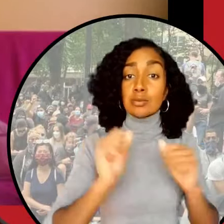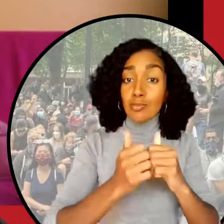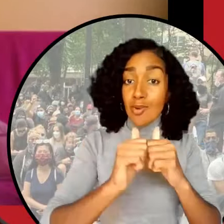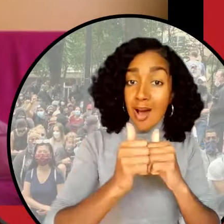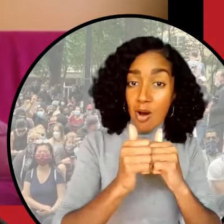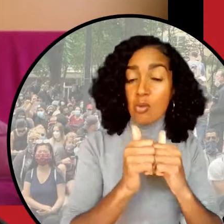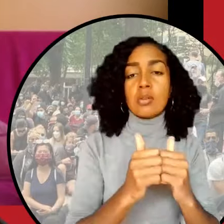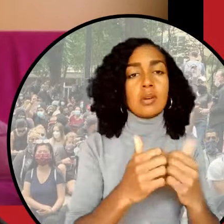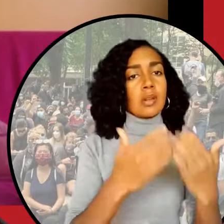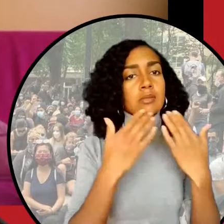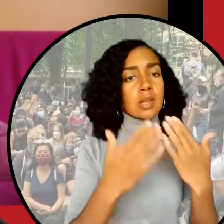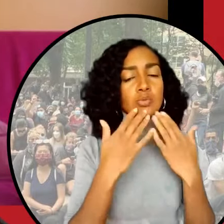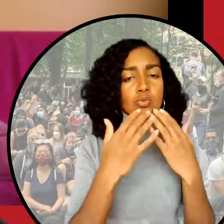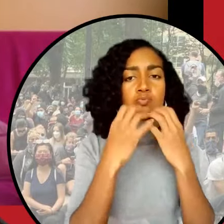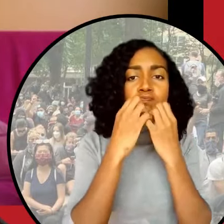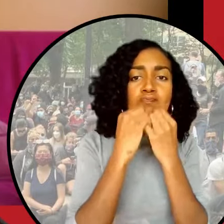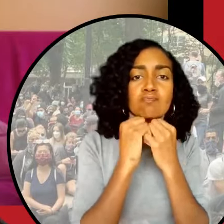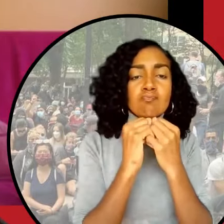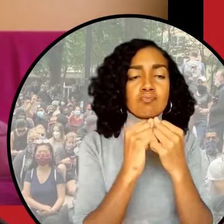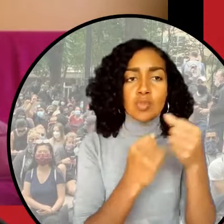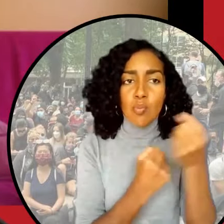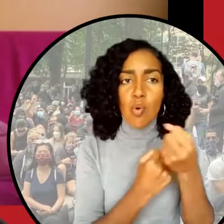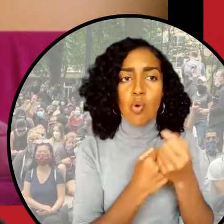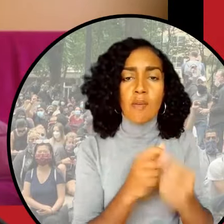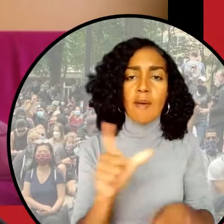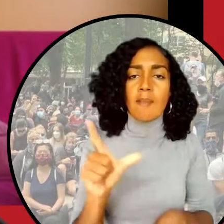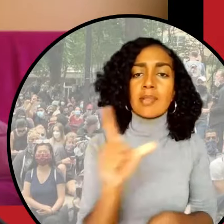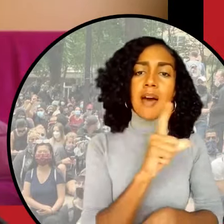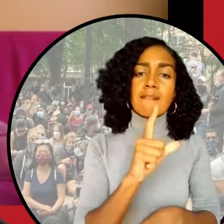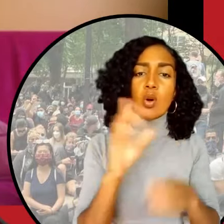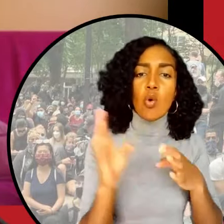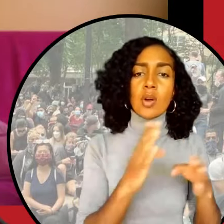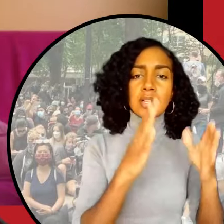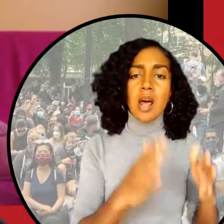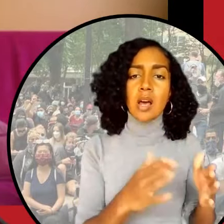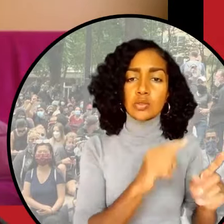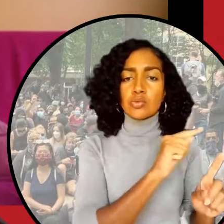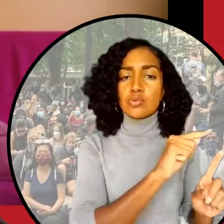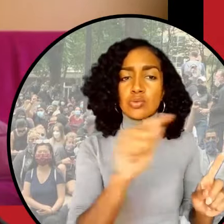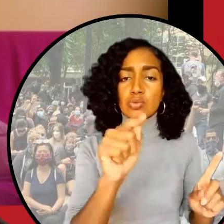instrumental support from leftist organizers,